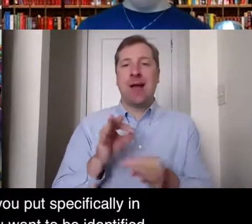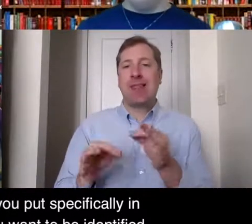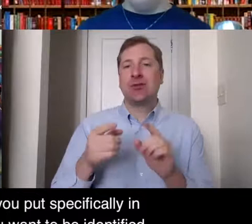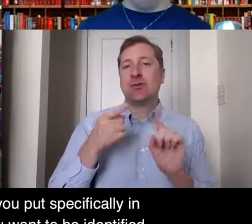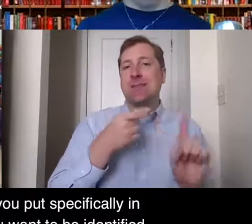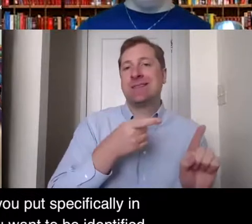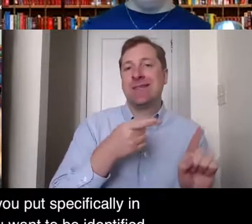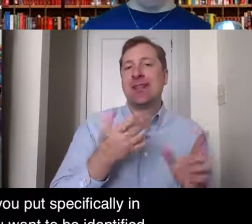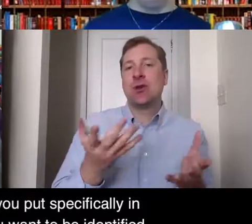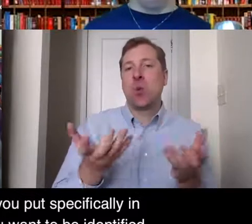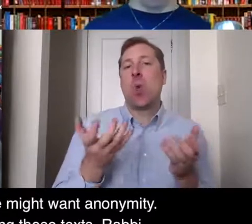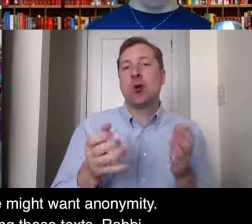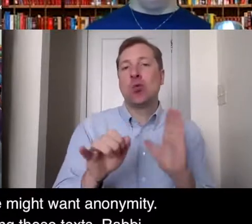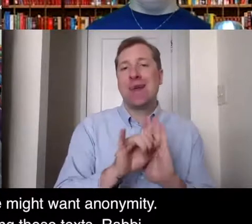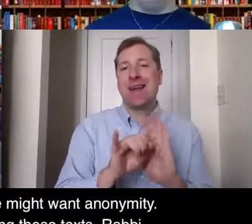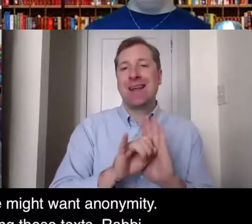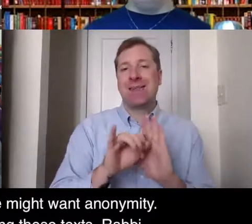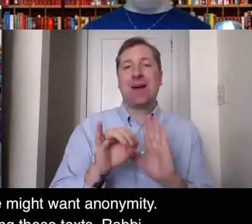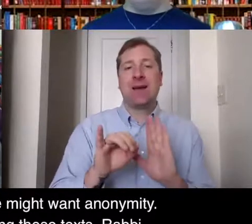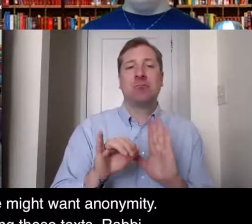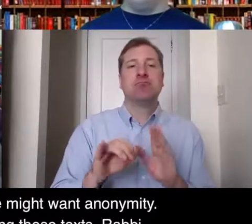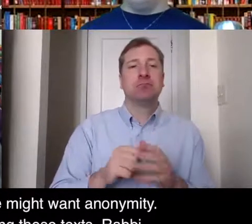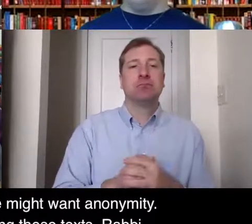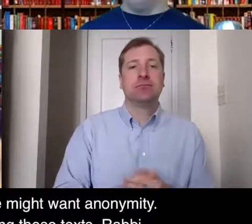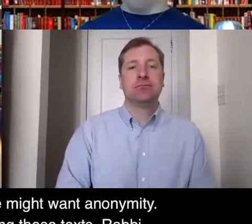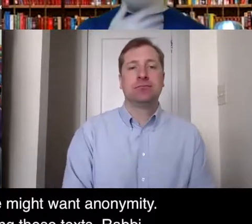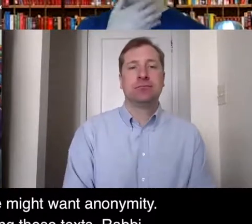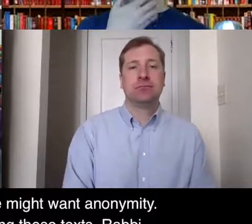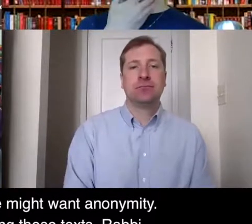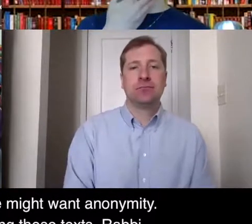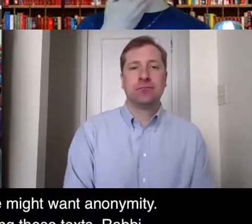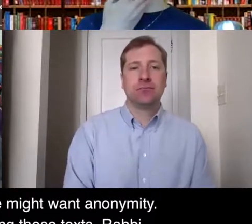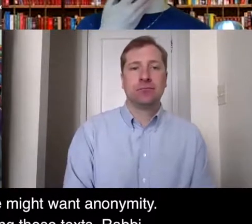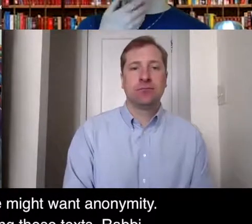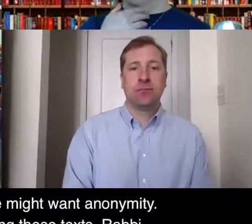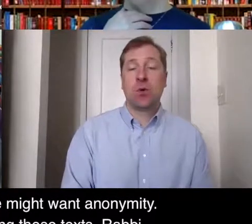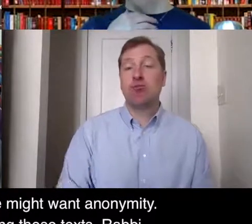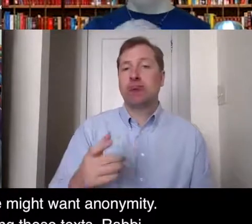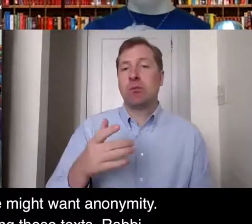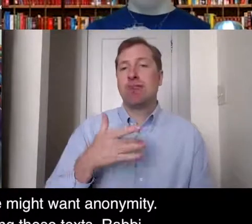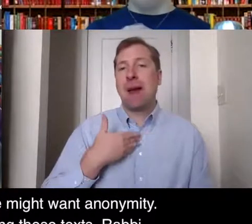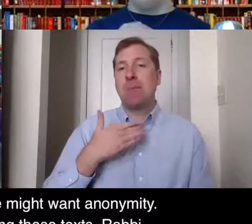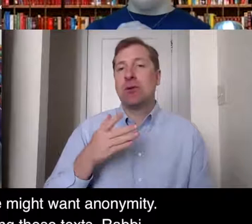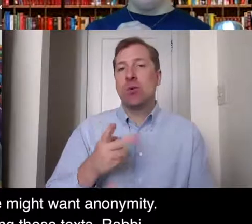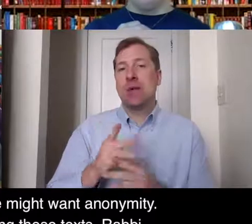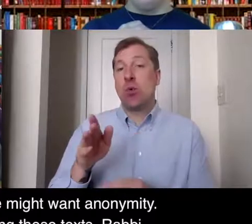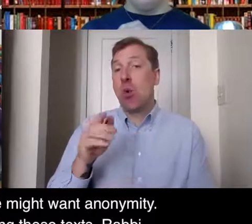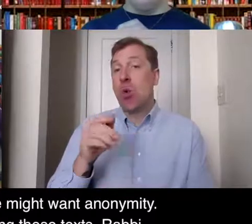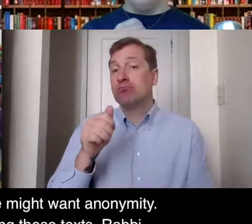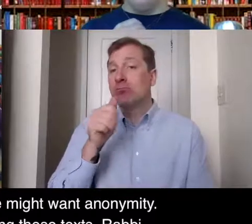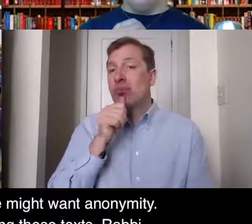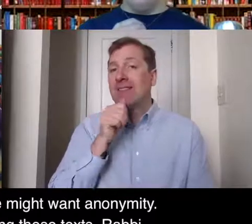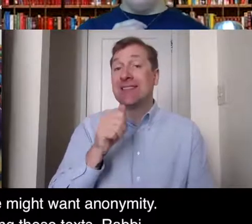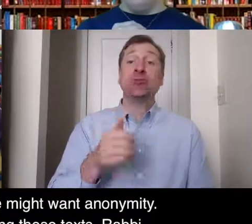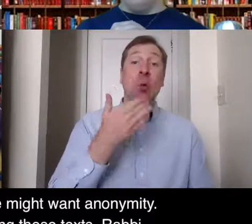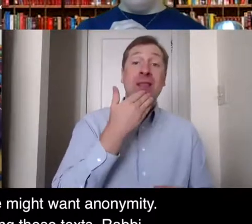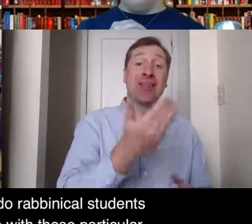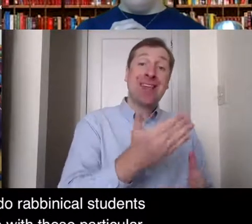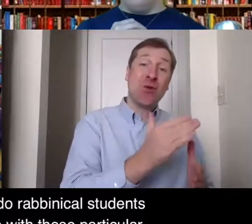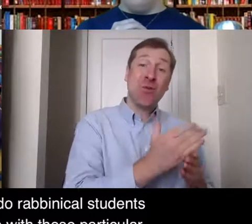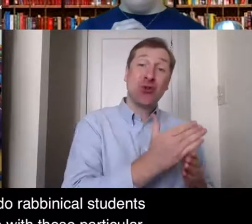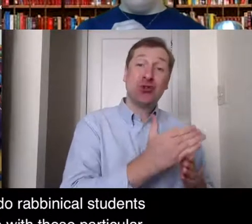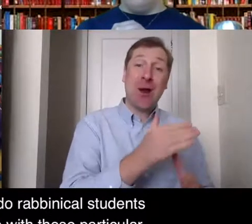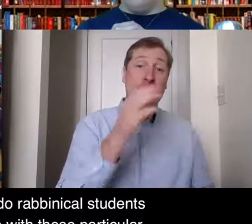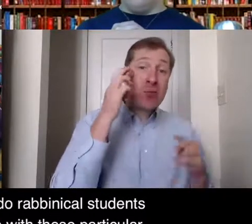in your question that you want to be identified. We'll assume people might want anonymity. Thank you for sharing these texts, Rabbi Tuchman.